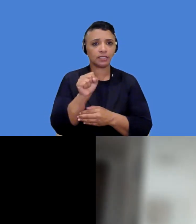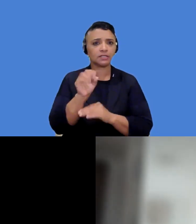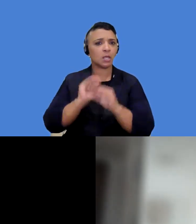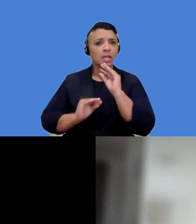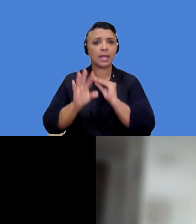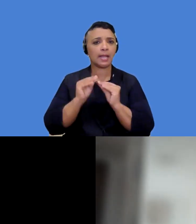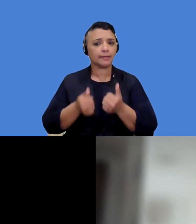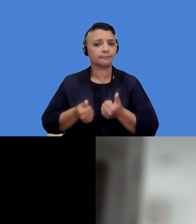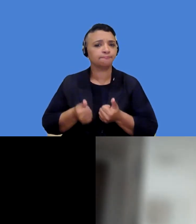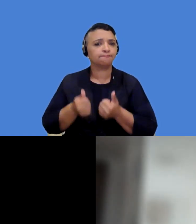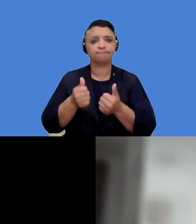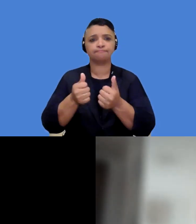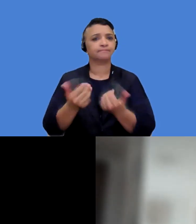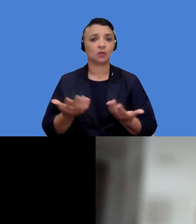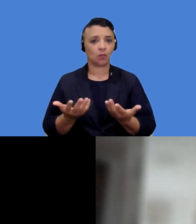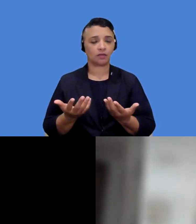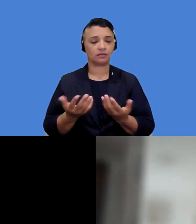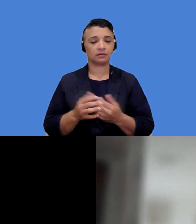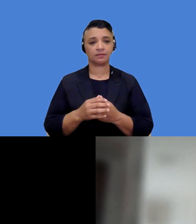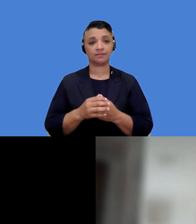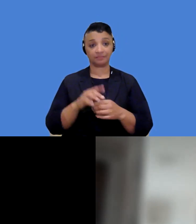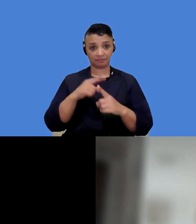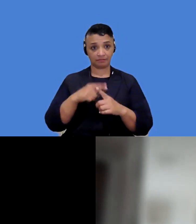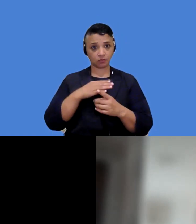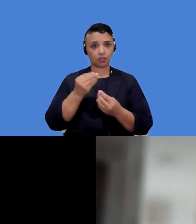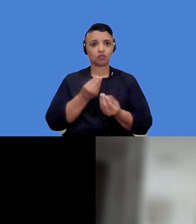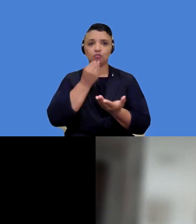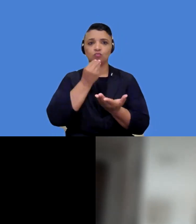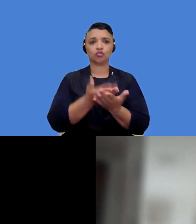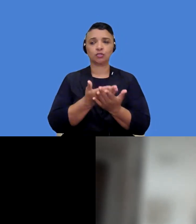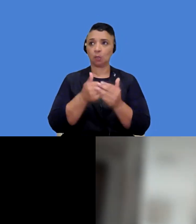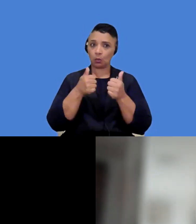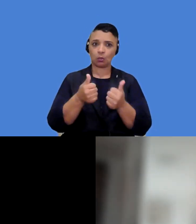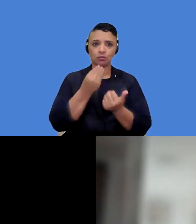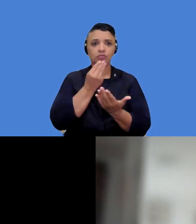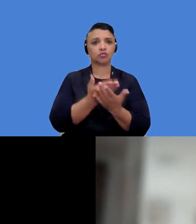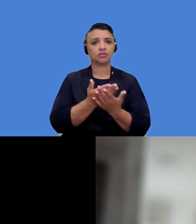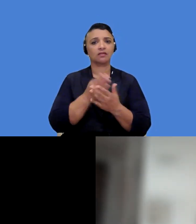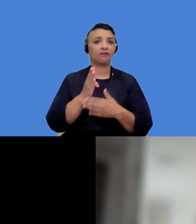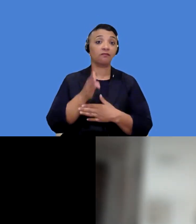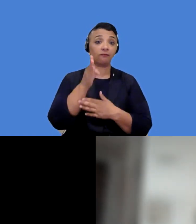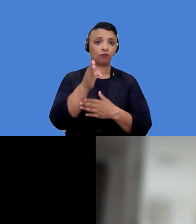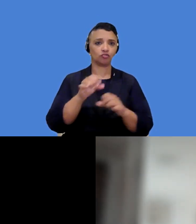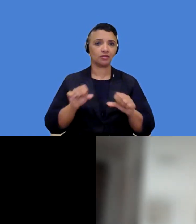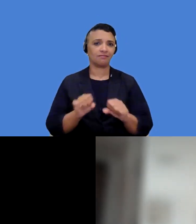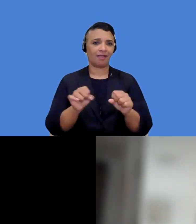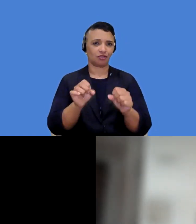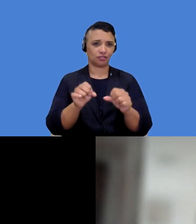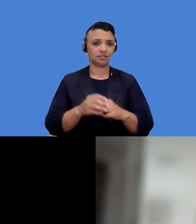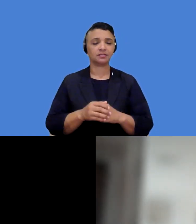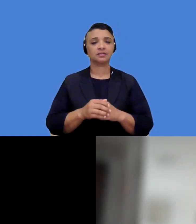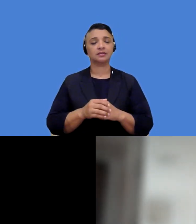to come up with some concrete suggestions and actions moving forward and as